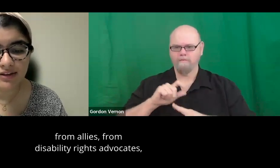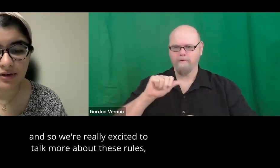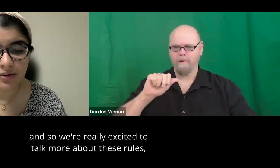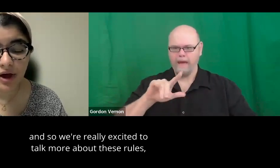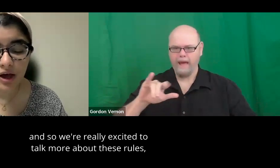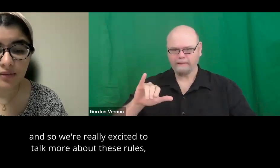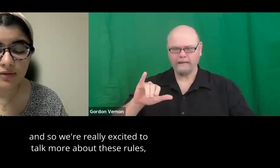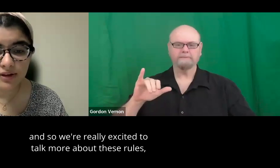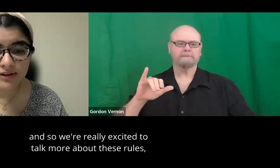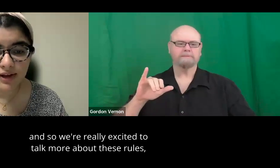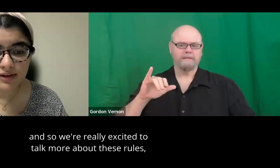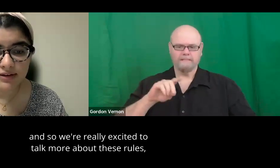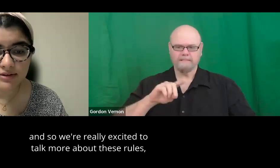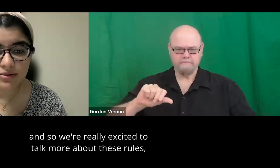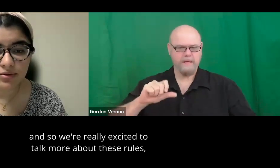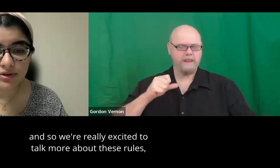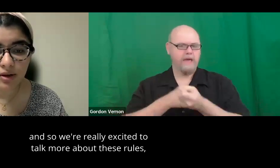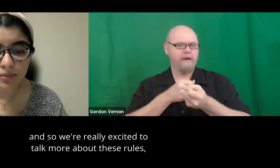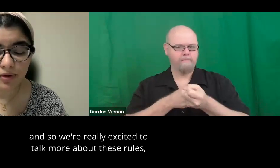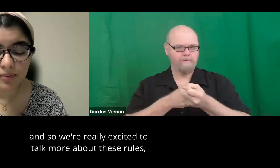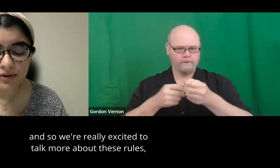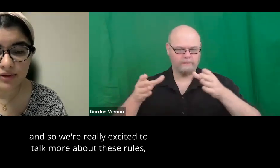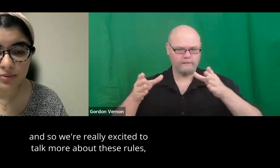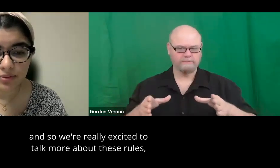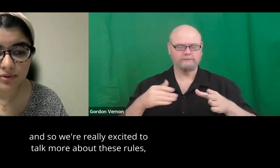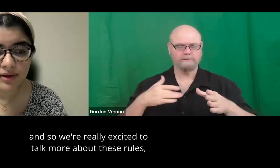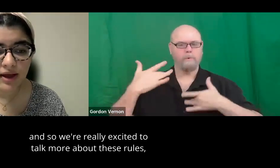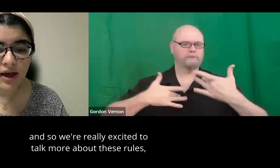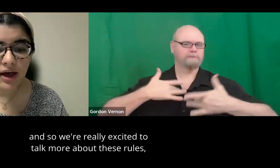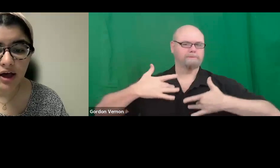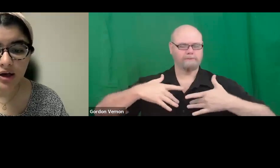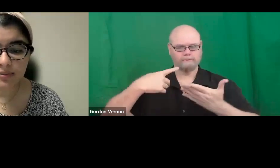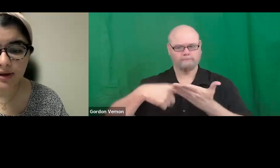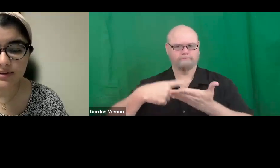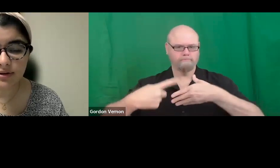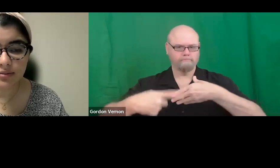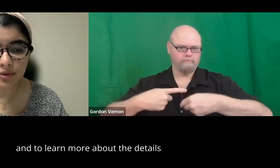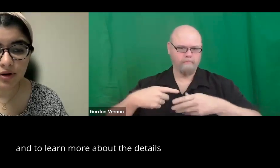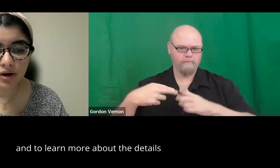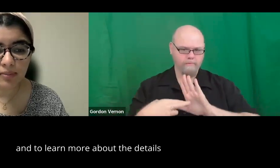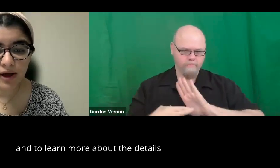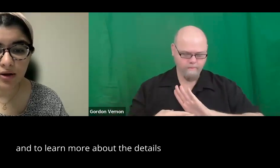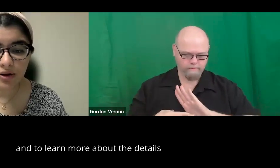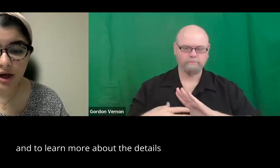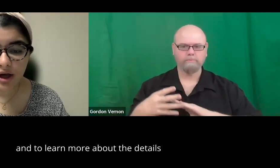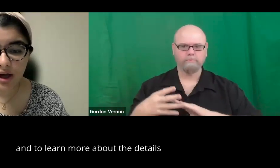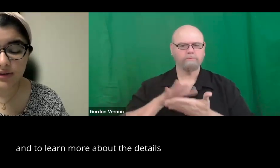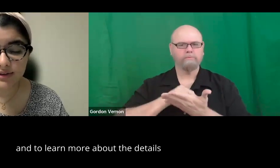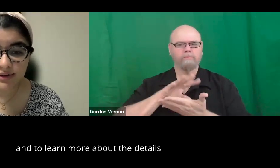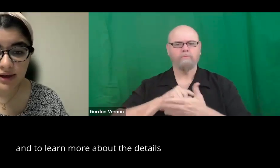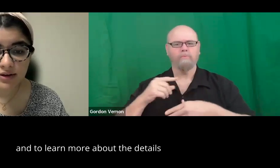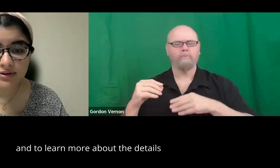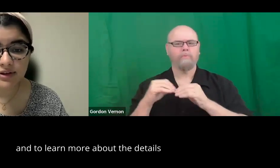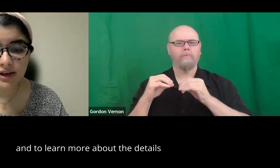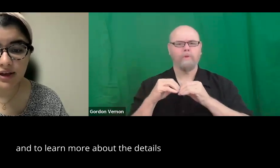advocates. And so we're really excited to talk more about these rules and to learn more about